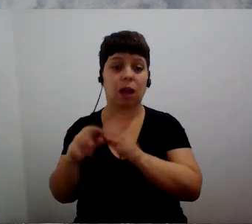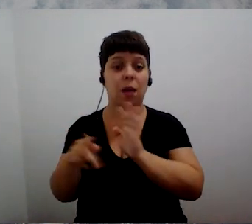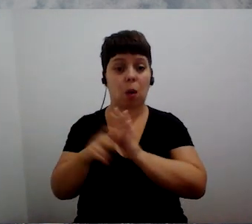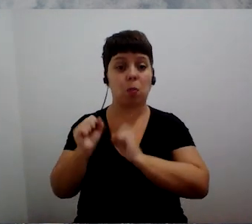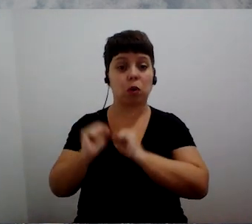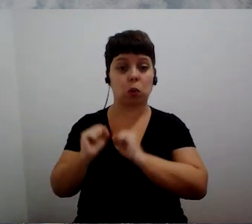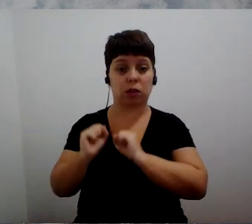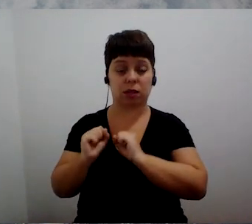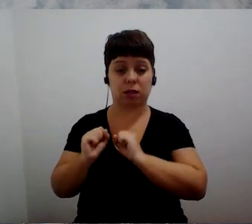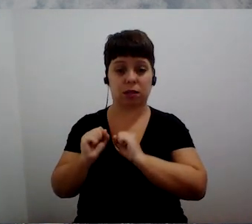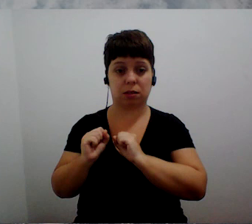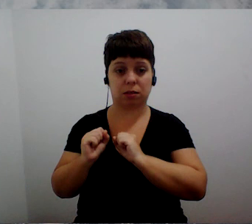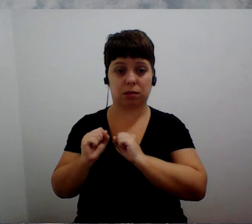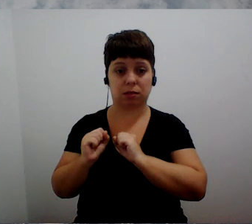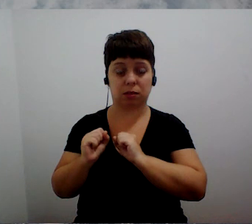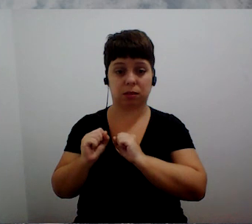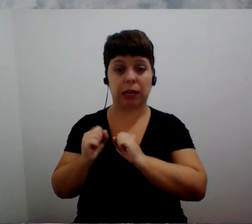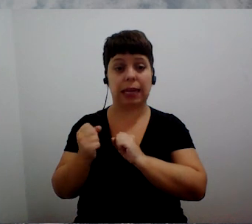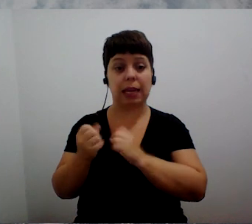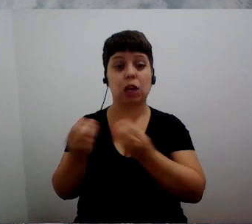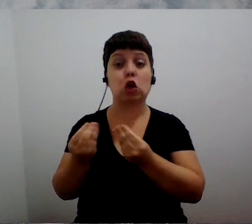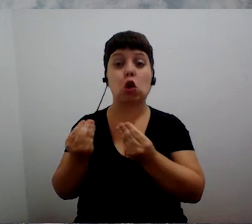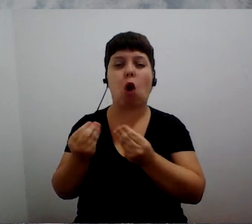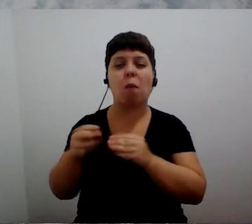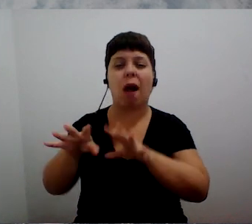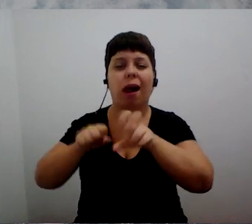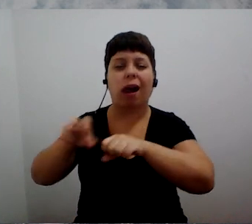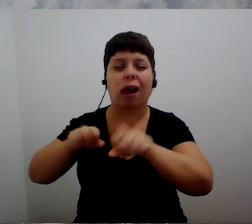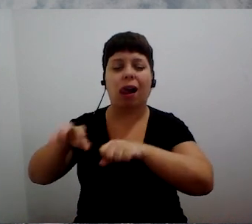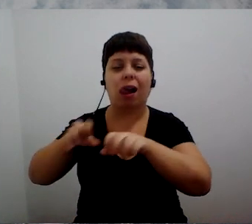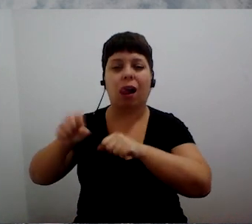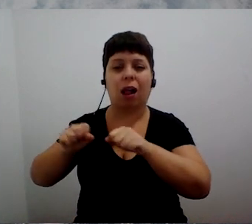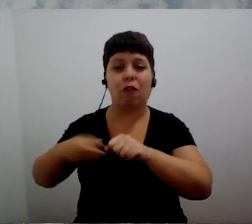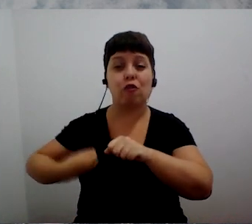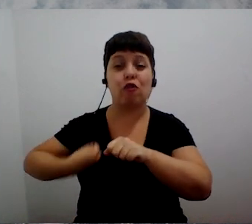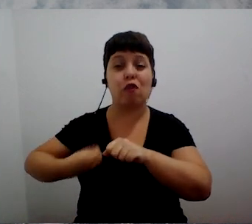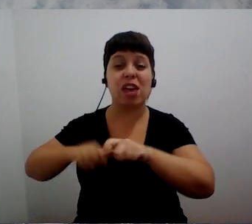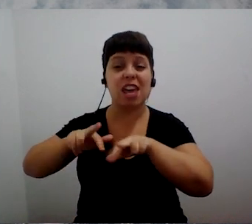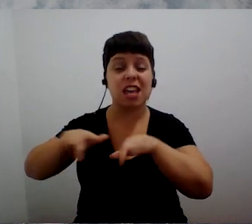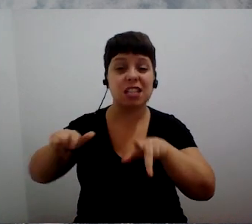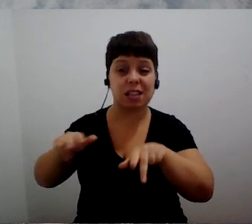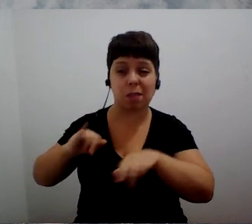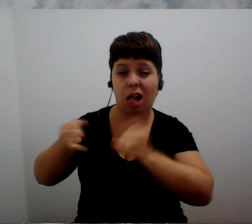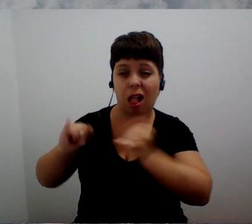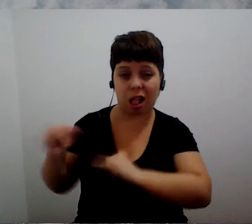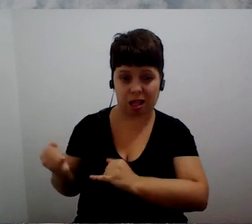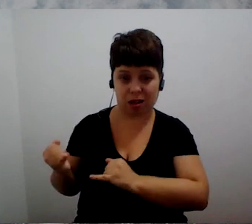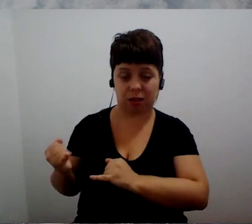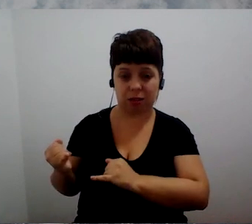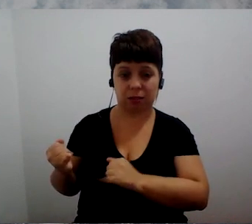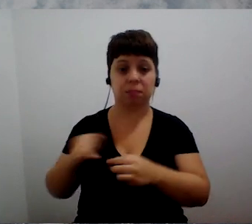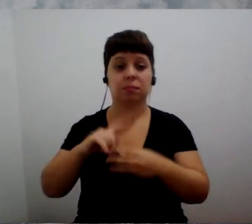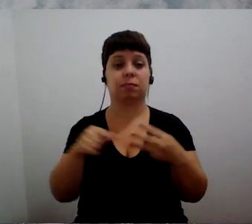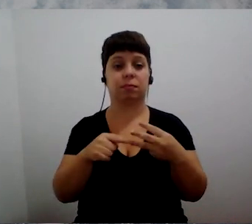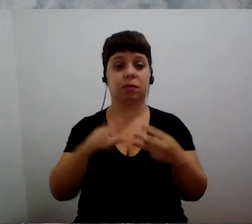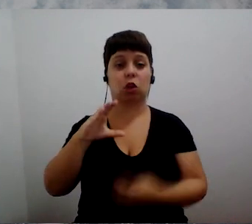And that's pretty much related and strongly connected to the private sector and the way we see the exploitation of biodiversity and